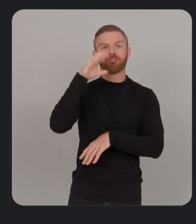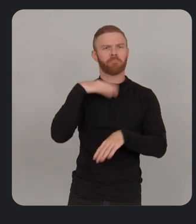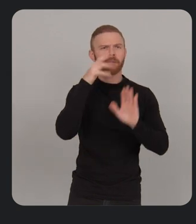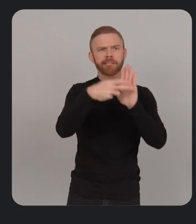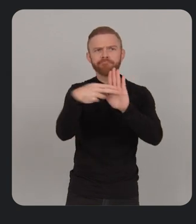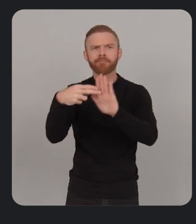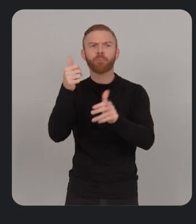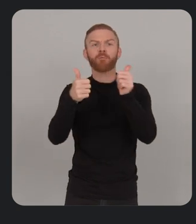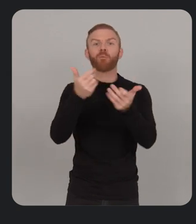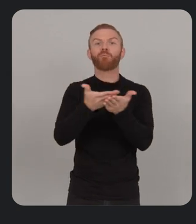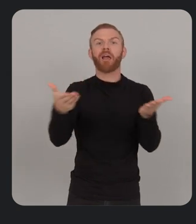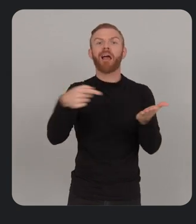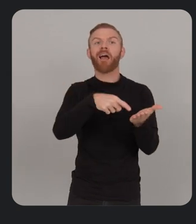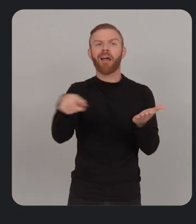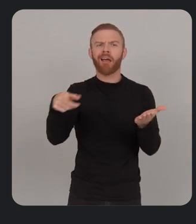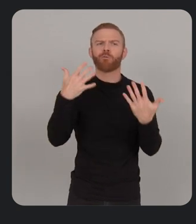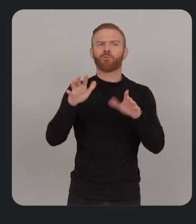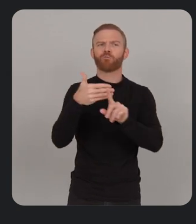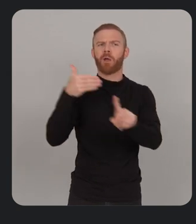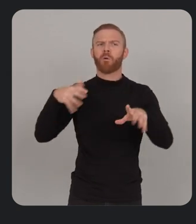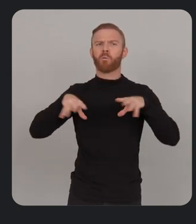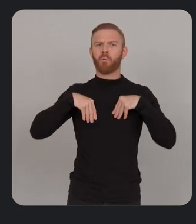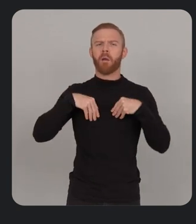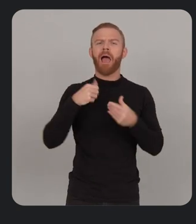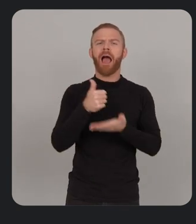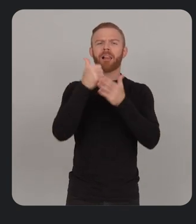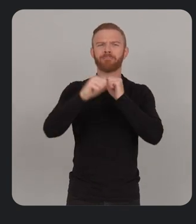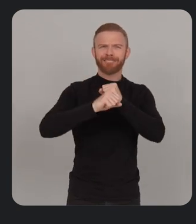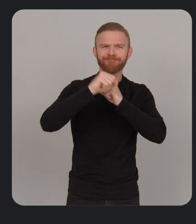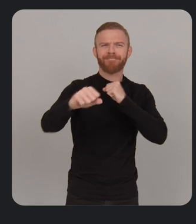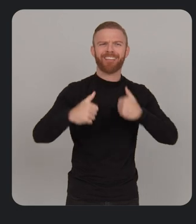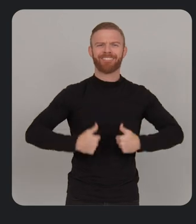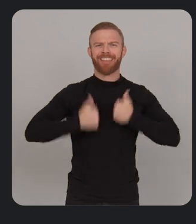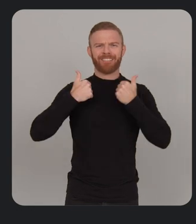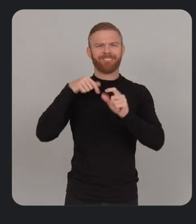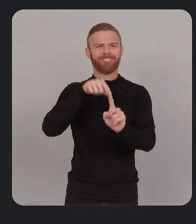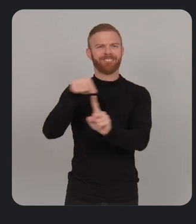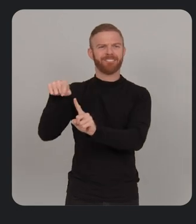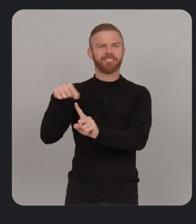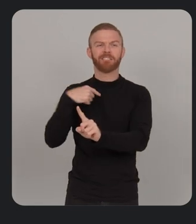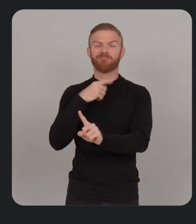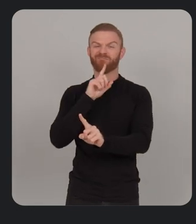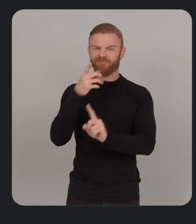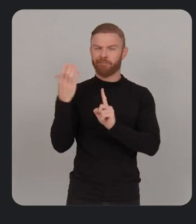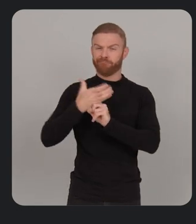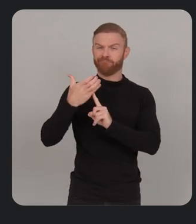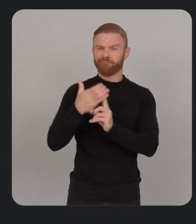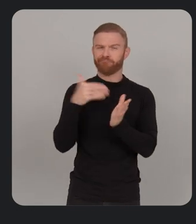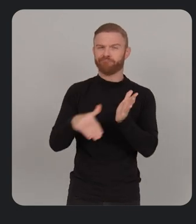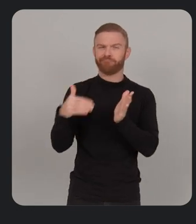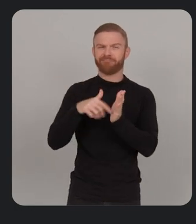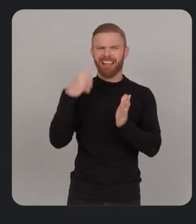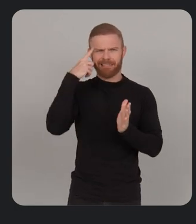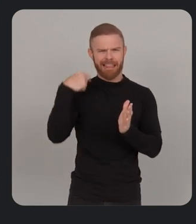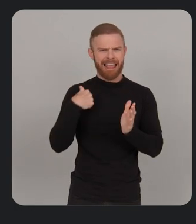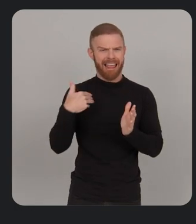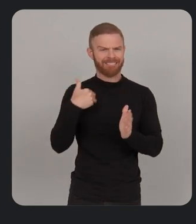products are pre-owned making it easier to extend the life of an item i am an absolute outfit repeater i think i have